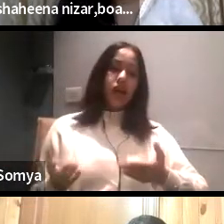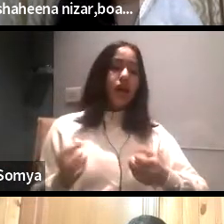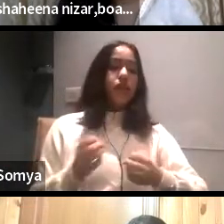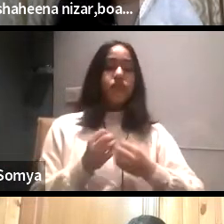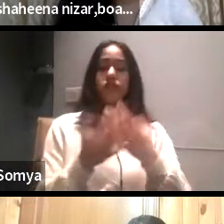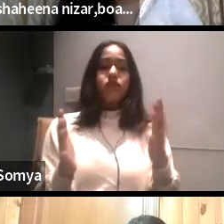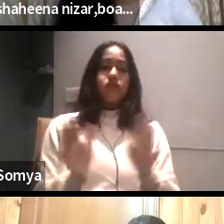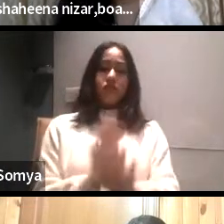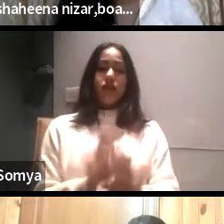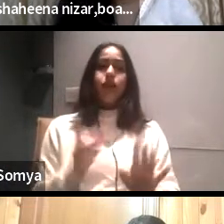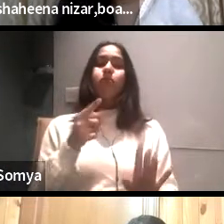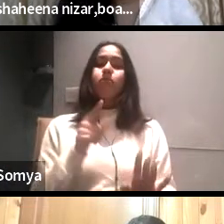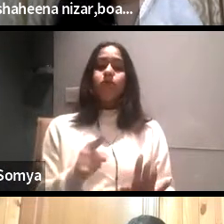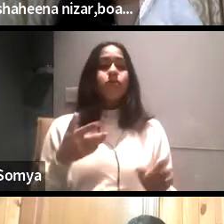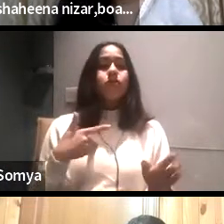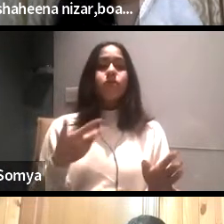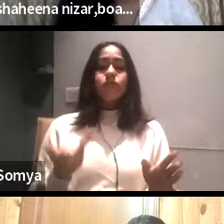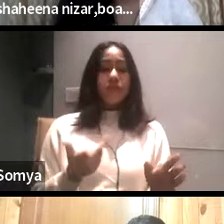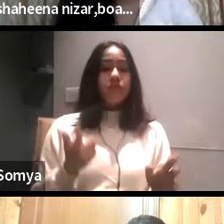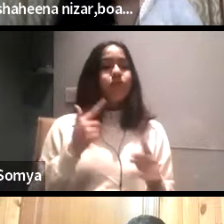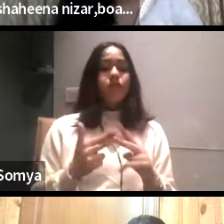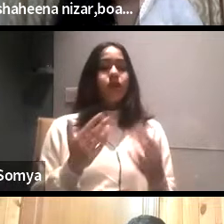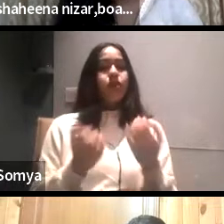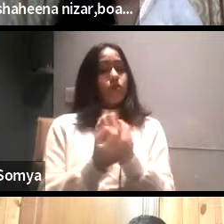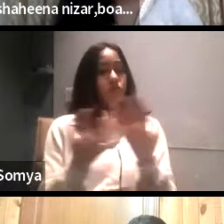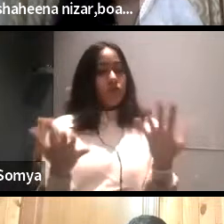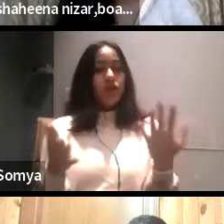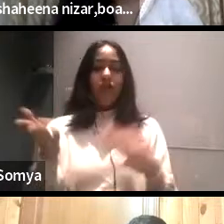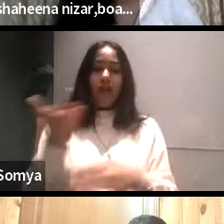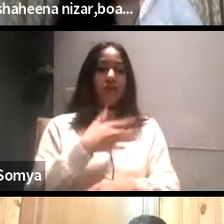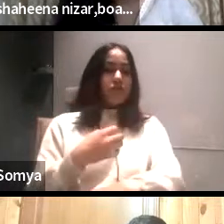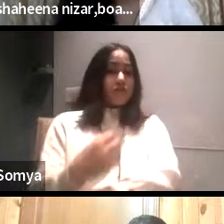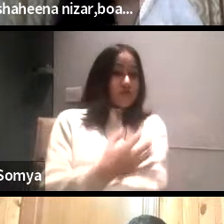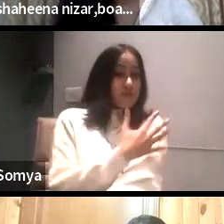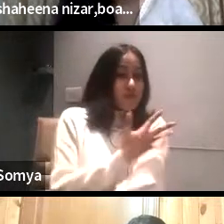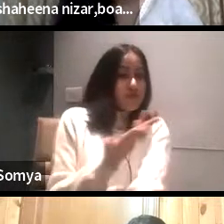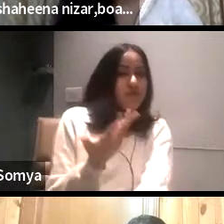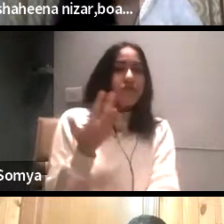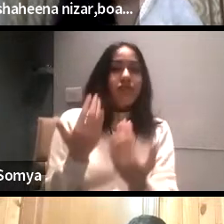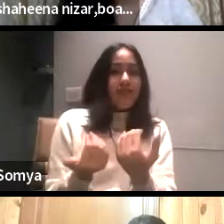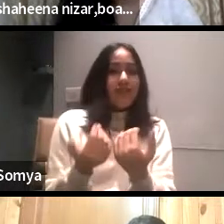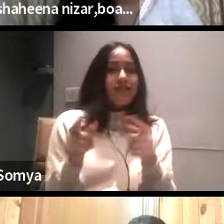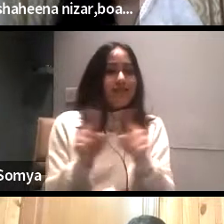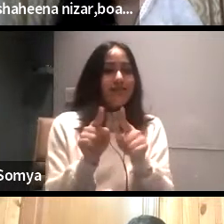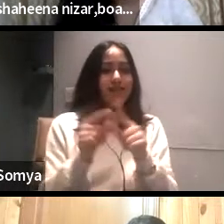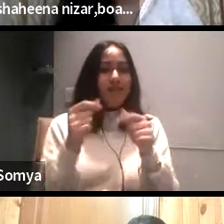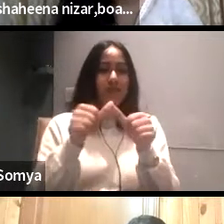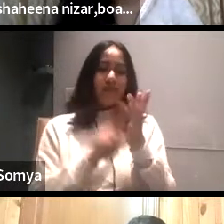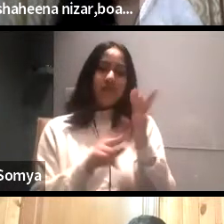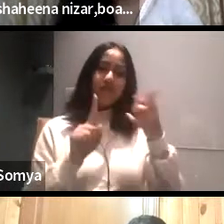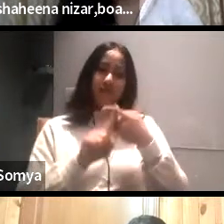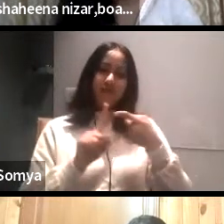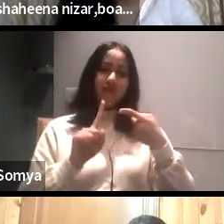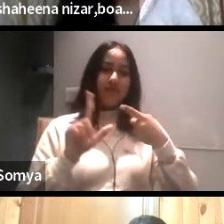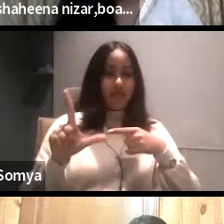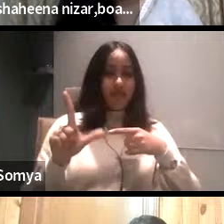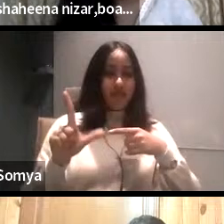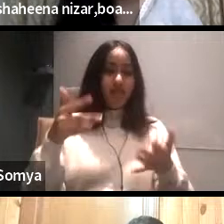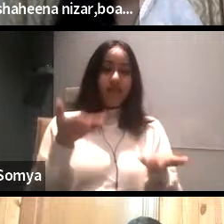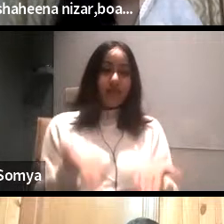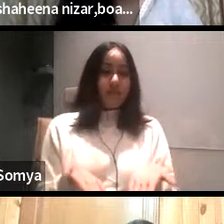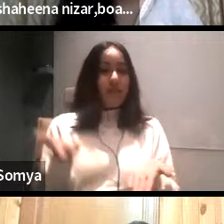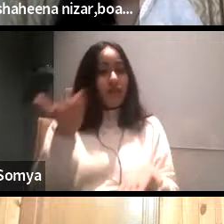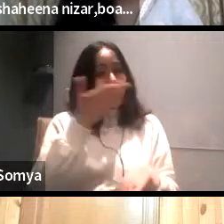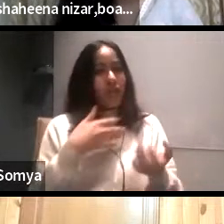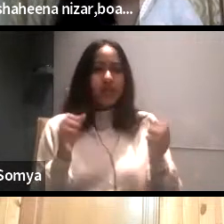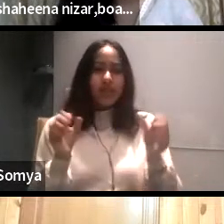there, because I won't say I'm passionate, because everybody here is passionate. Otherwise, you would not be here in the panel today. So all people